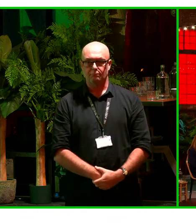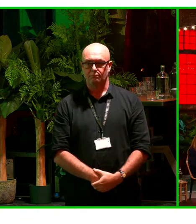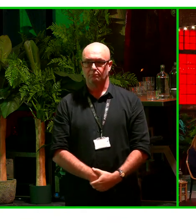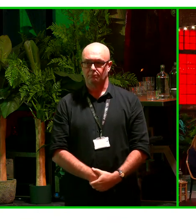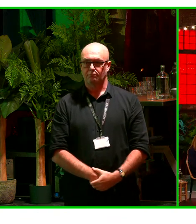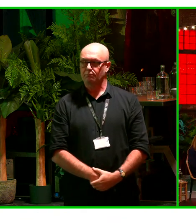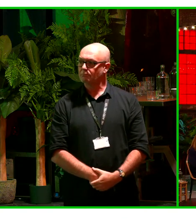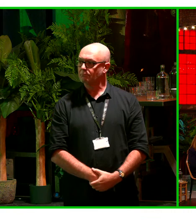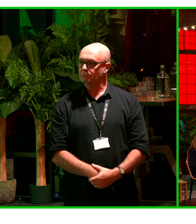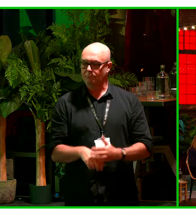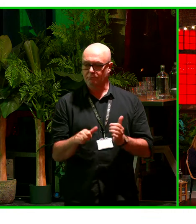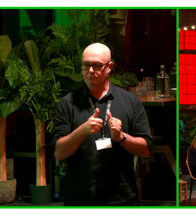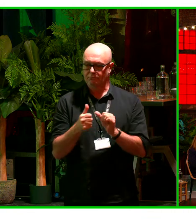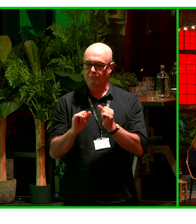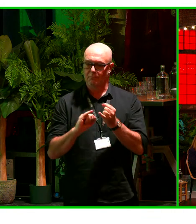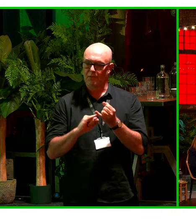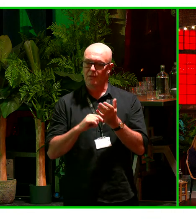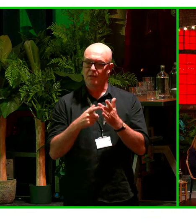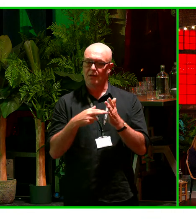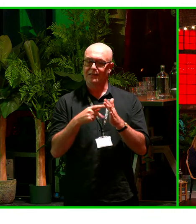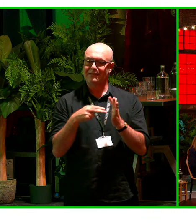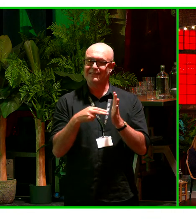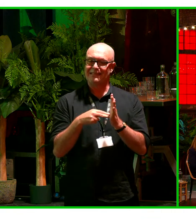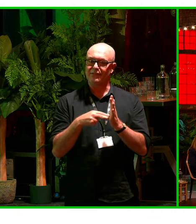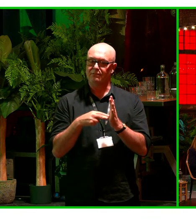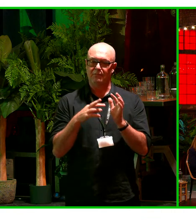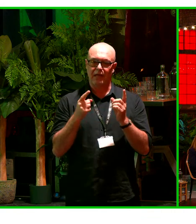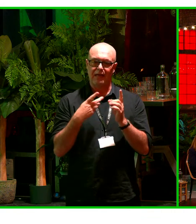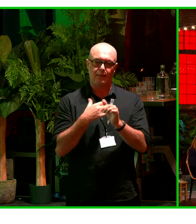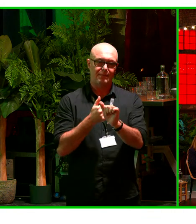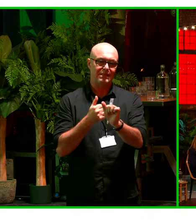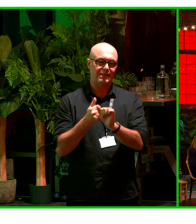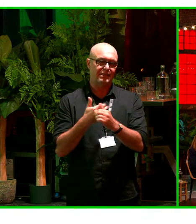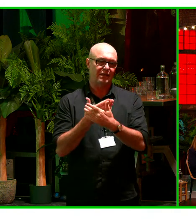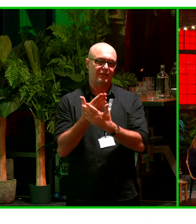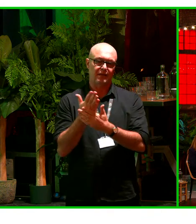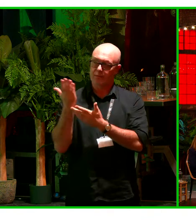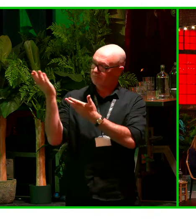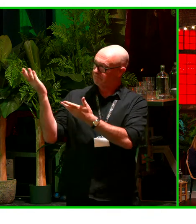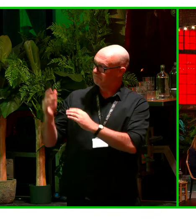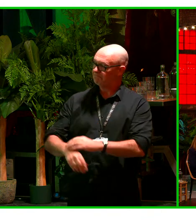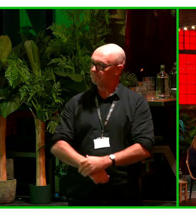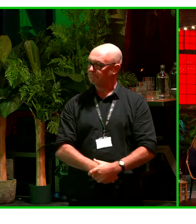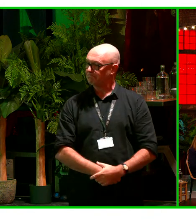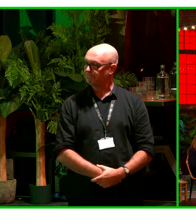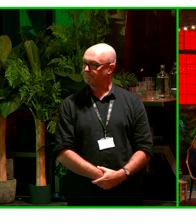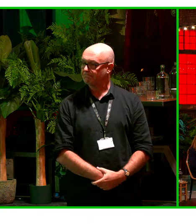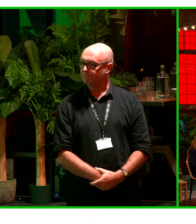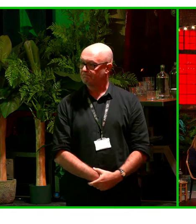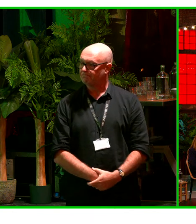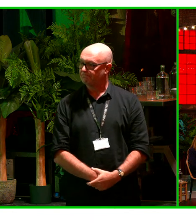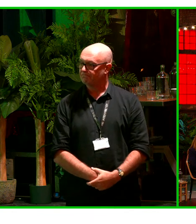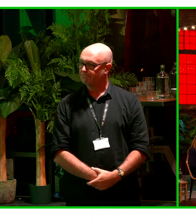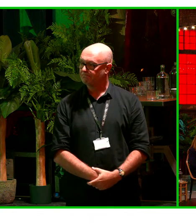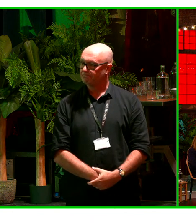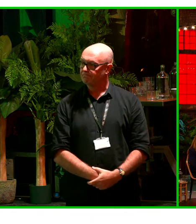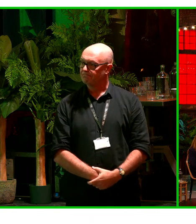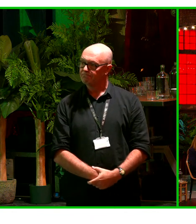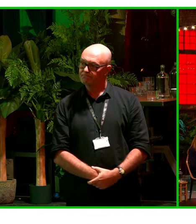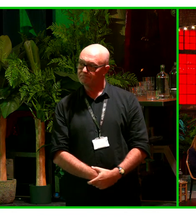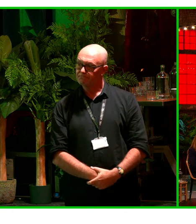introduce Stephen Goldspring, who's head of business development at Siemens Smart Infrastructure. Stephen spent all of his career